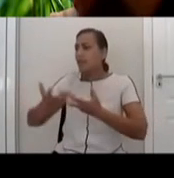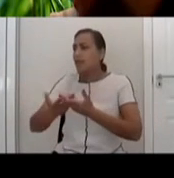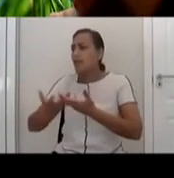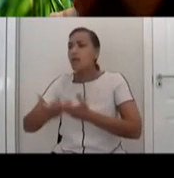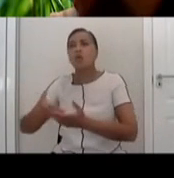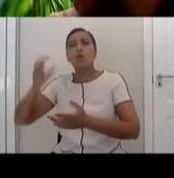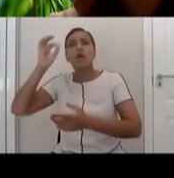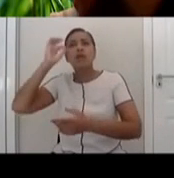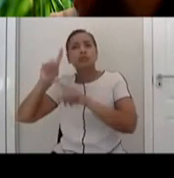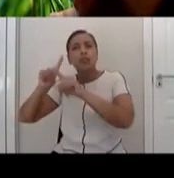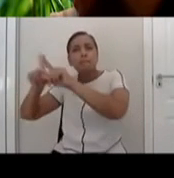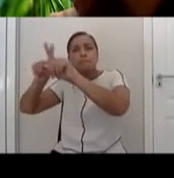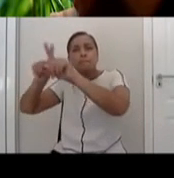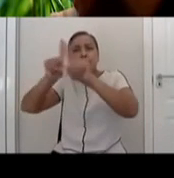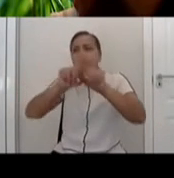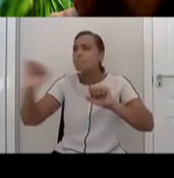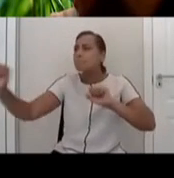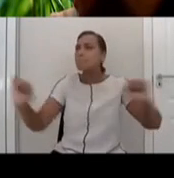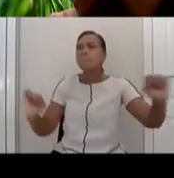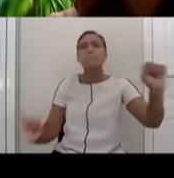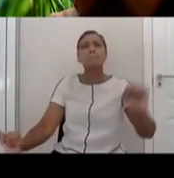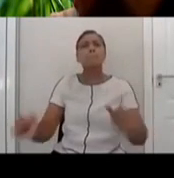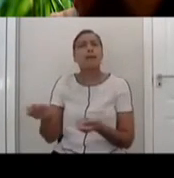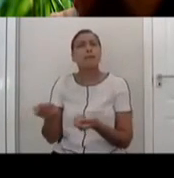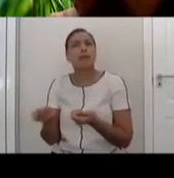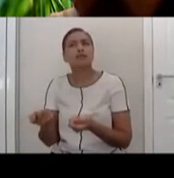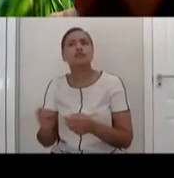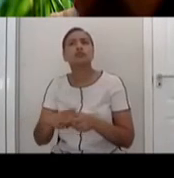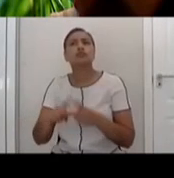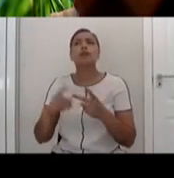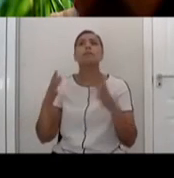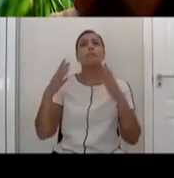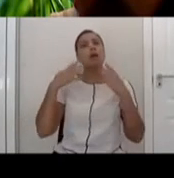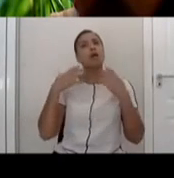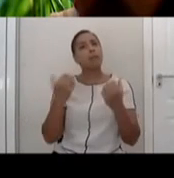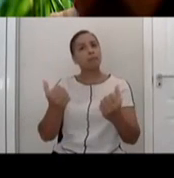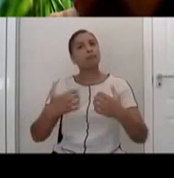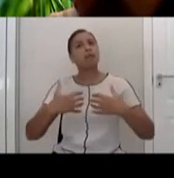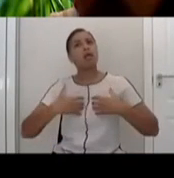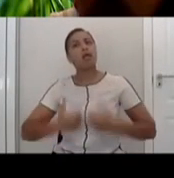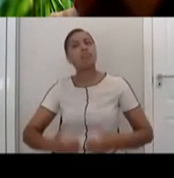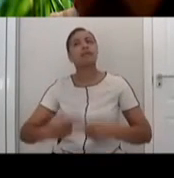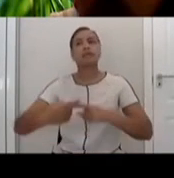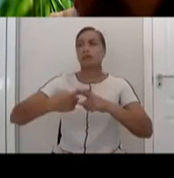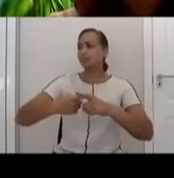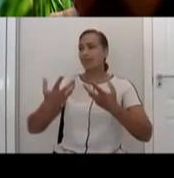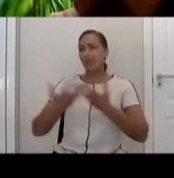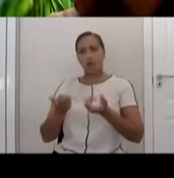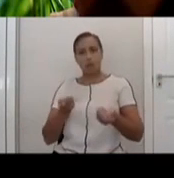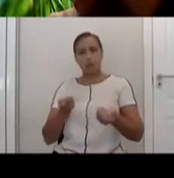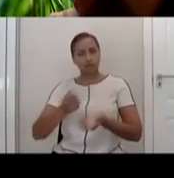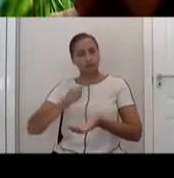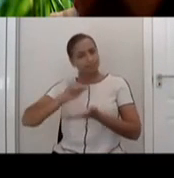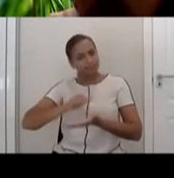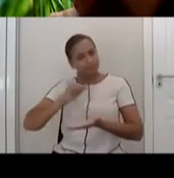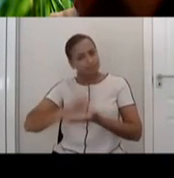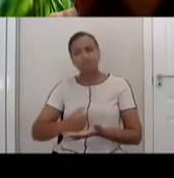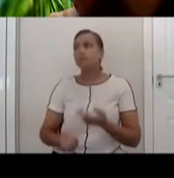authorities are managing, you know, and also Public Health England are managing in